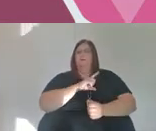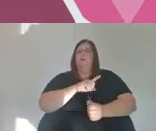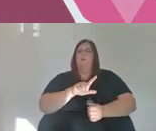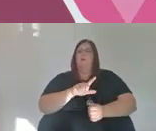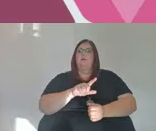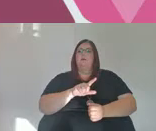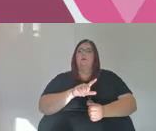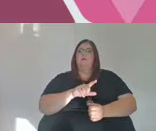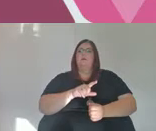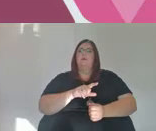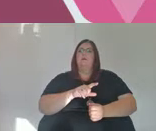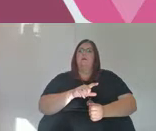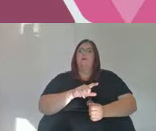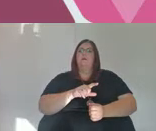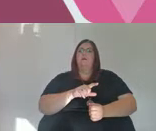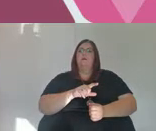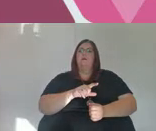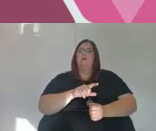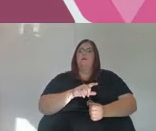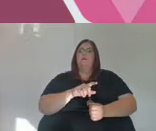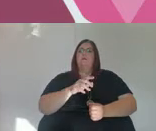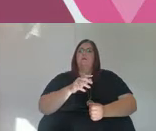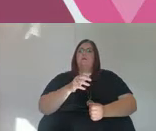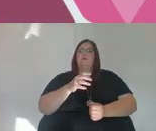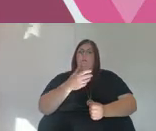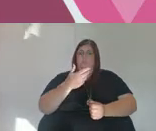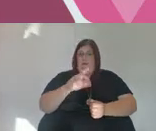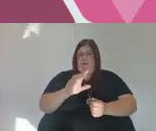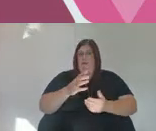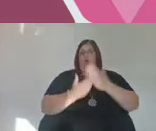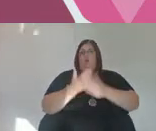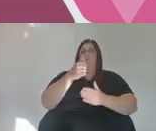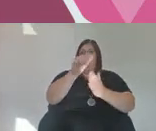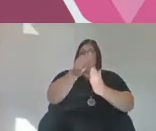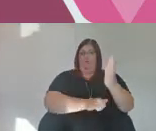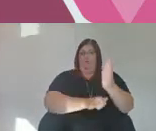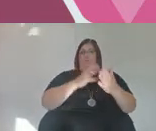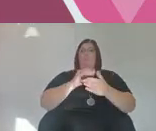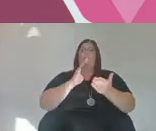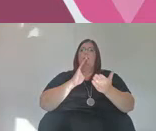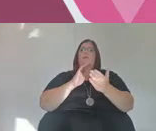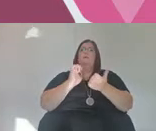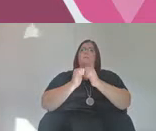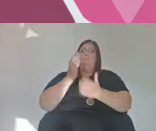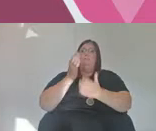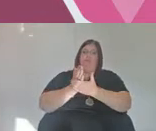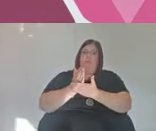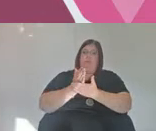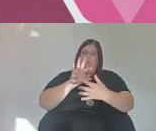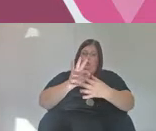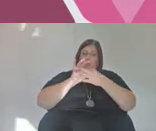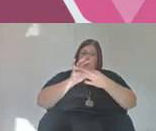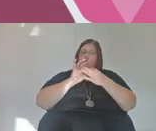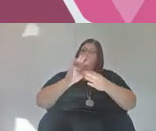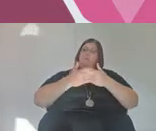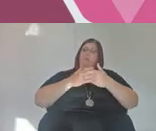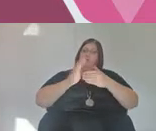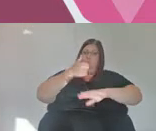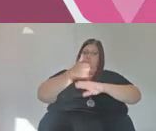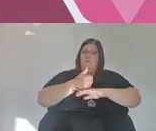included the Key Worker programme, which is just about to start with the Midlands Partnership Trust, and obviously any new